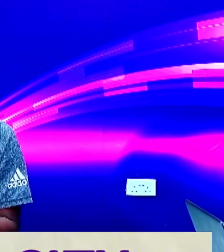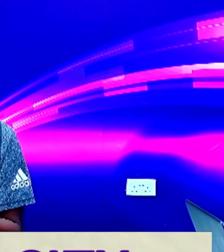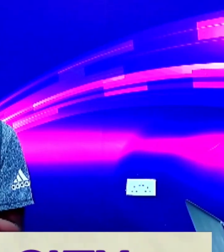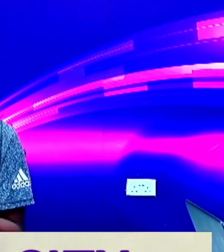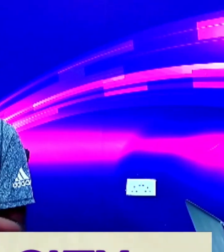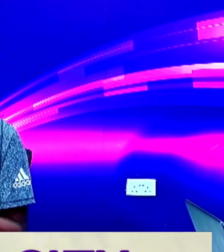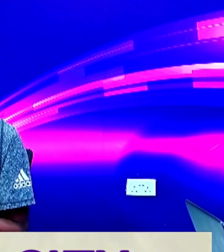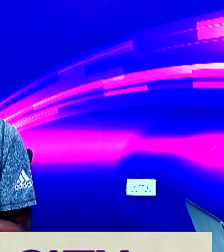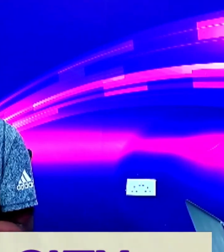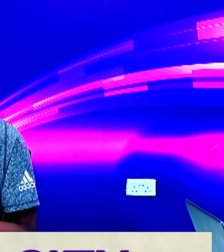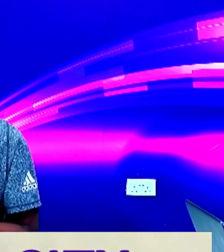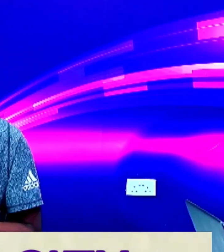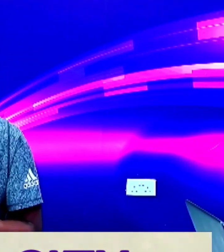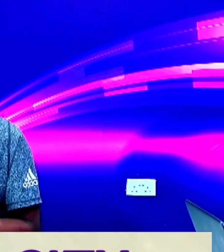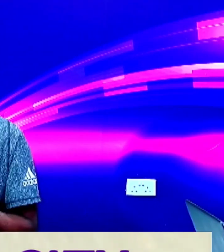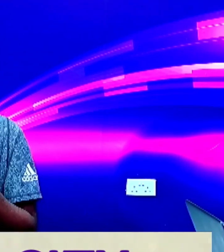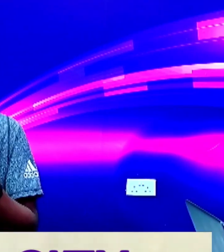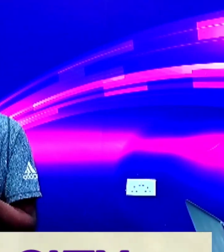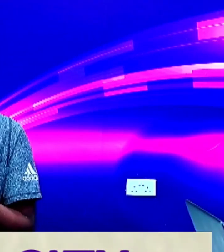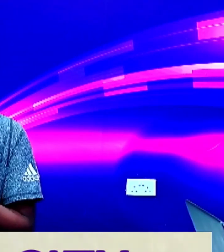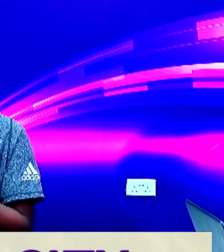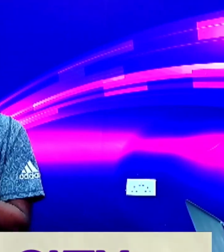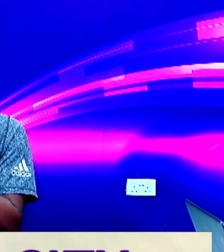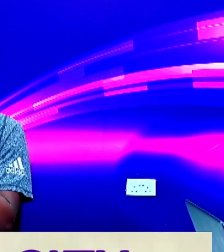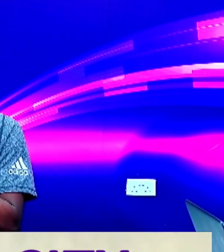on Sports City show.